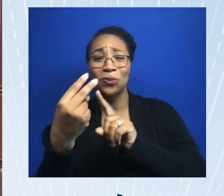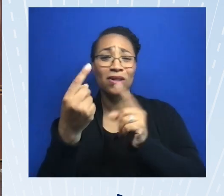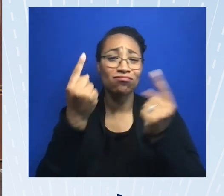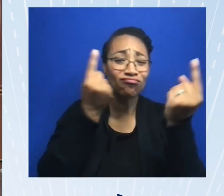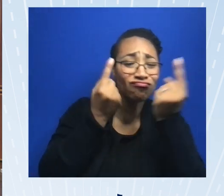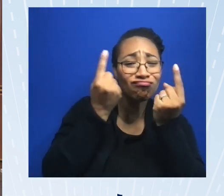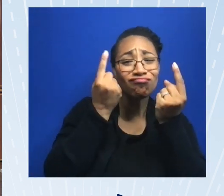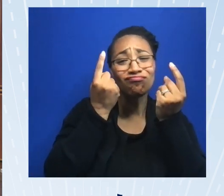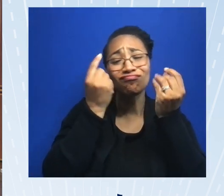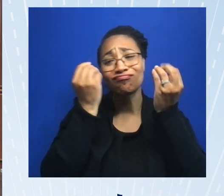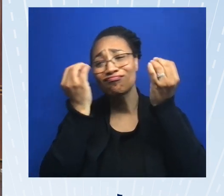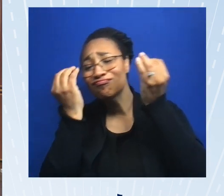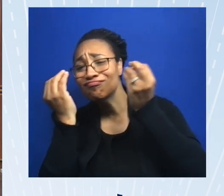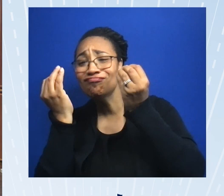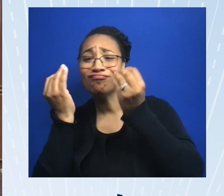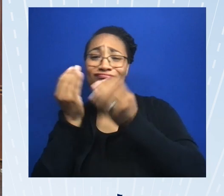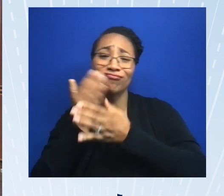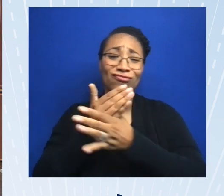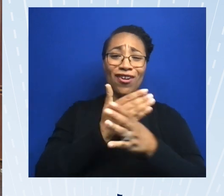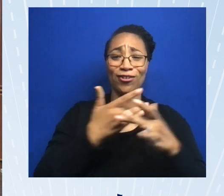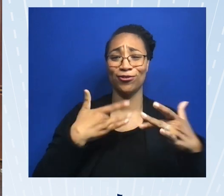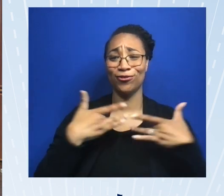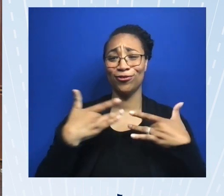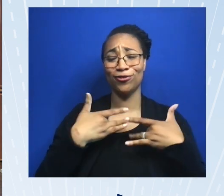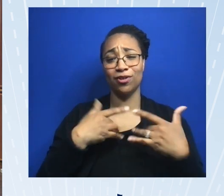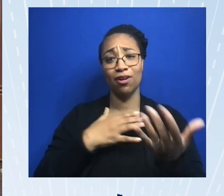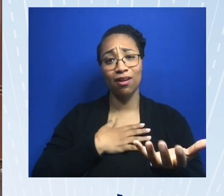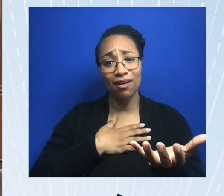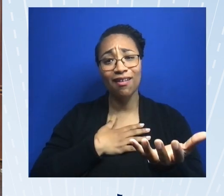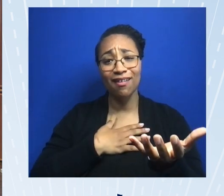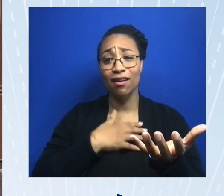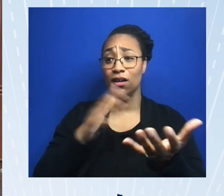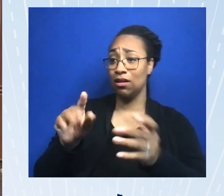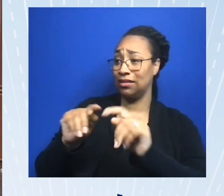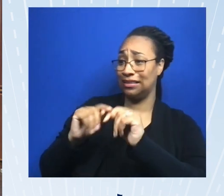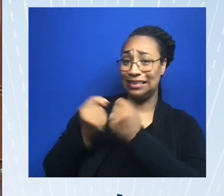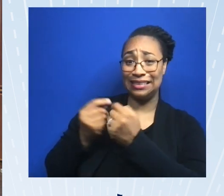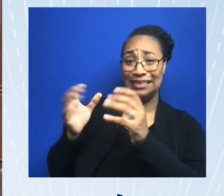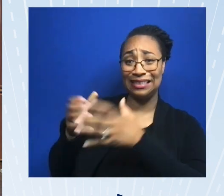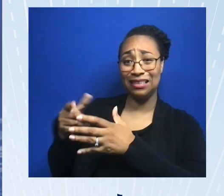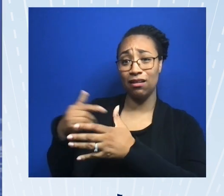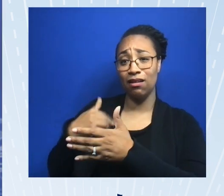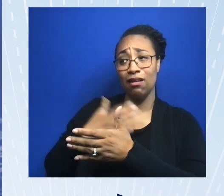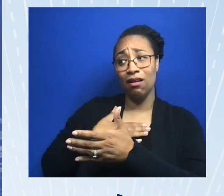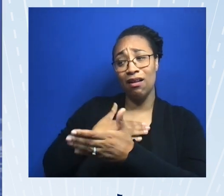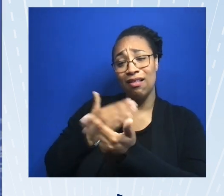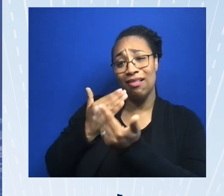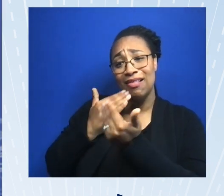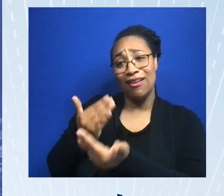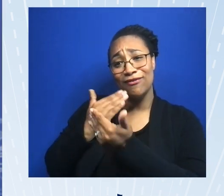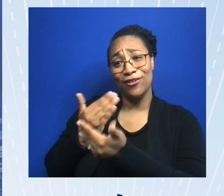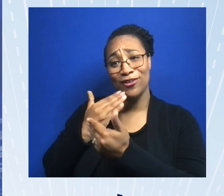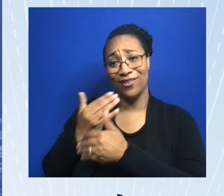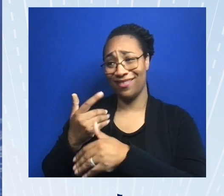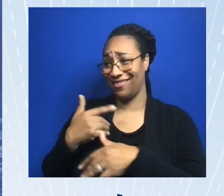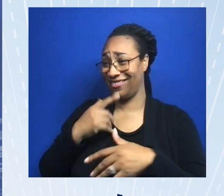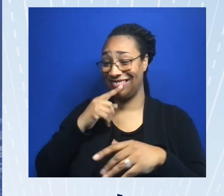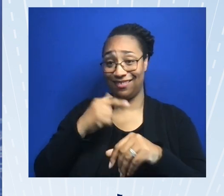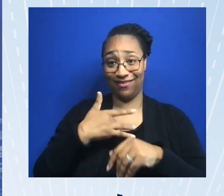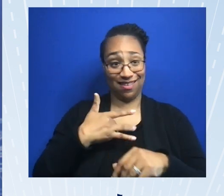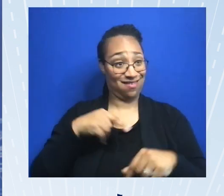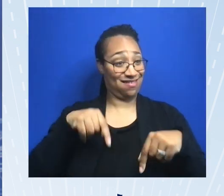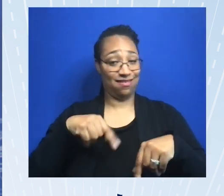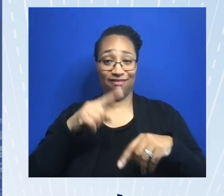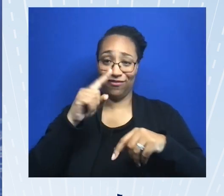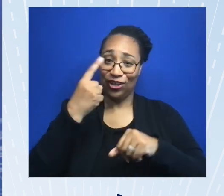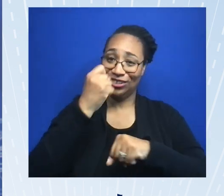I am so grateful that the precise anniversary of my first year as Special Envoy is marked by the issuance of